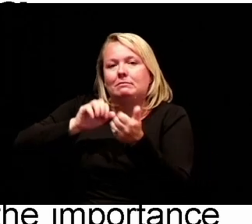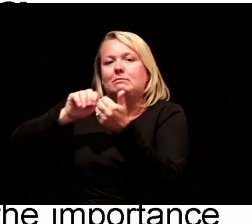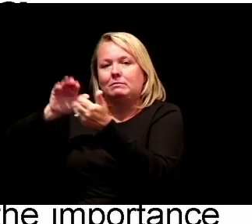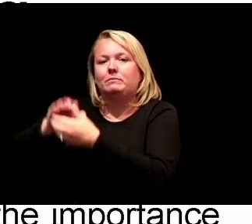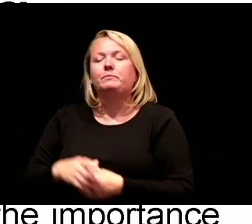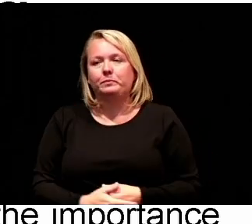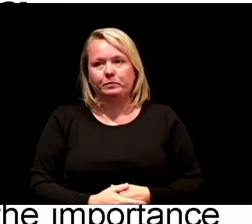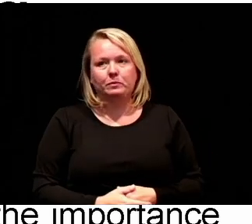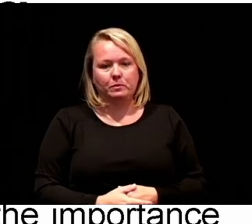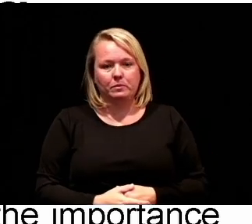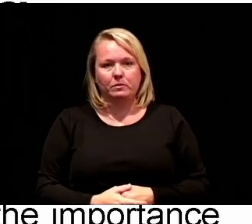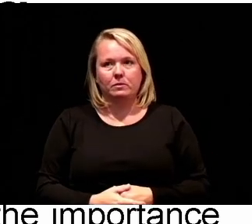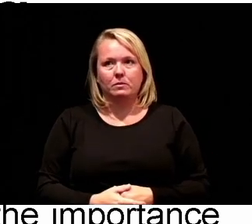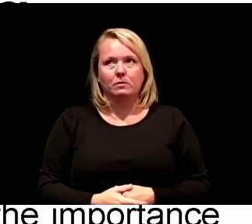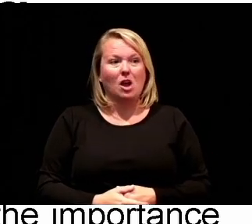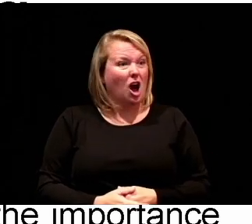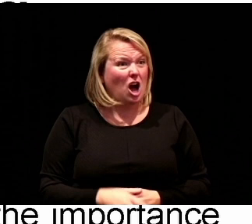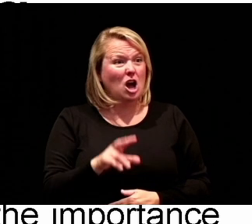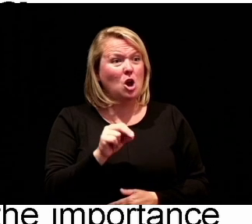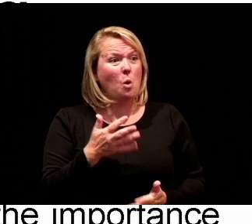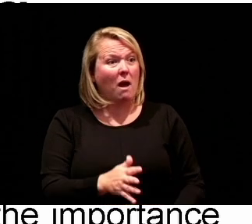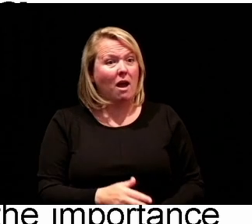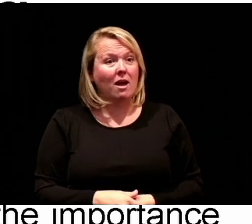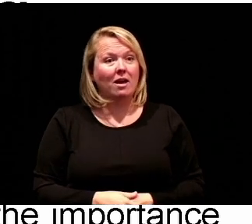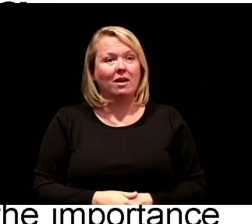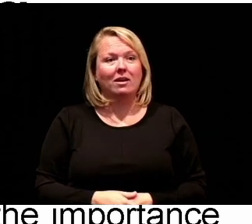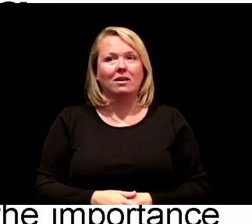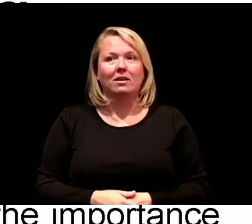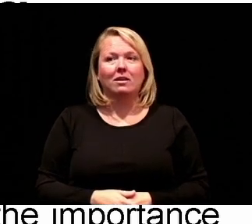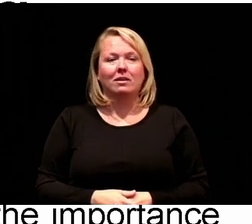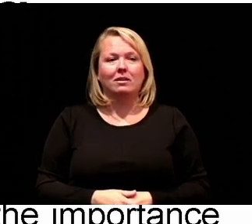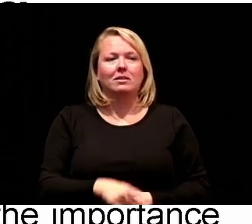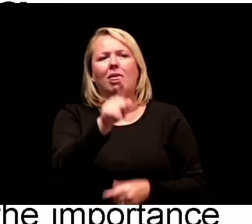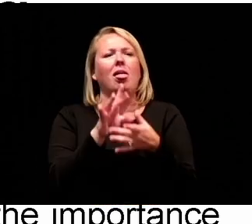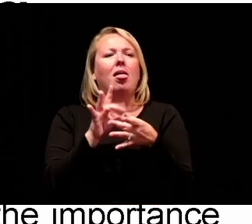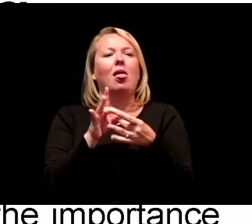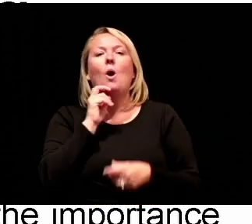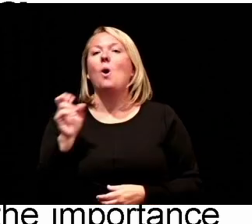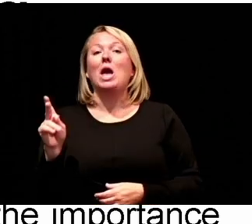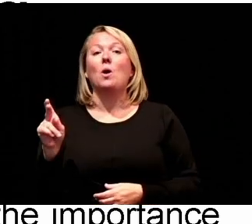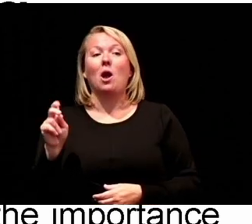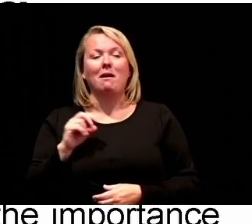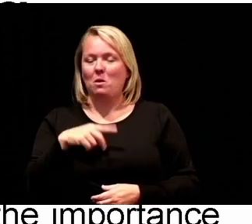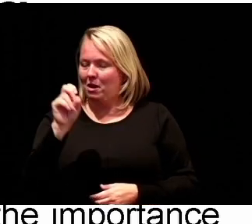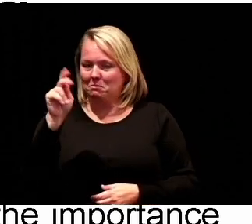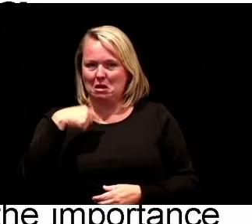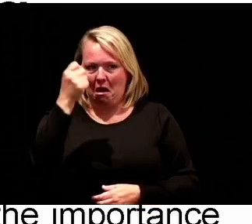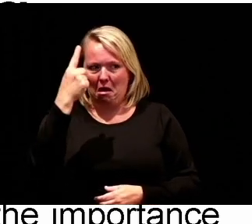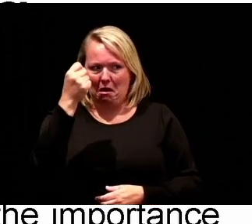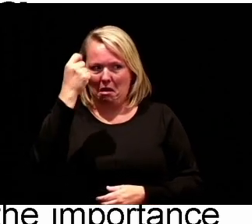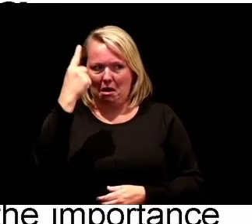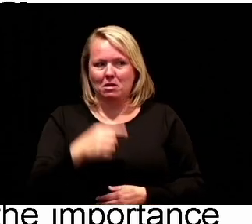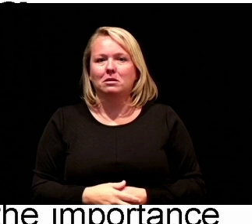FHEO incorporates the 2016 OGC guidance. It's basically in a guidance that's designed to